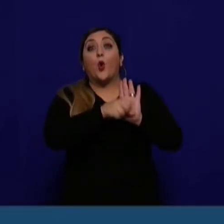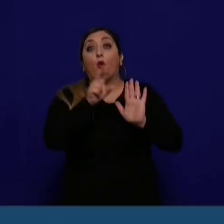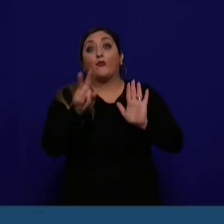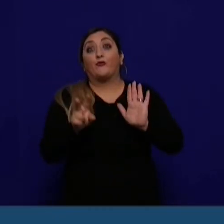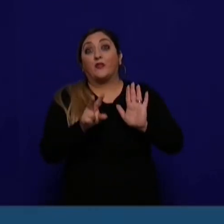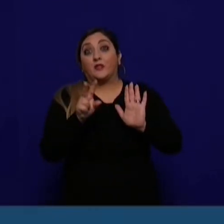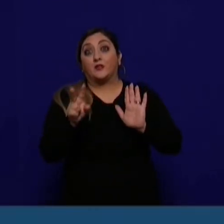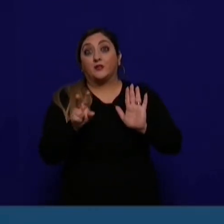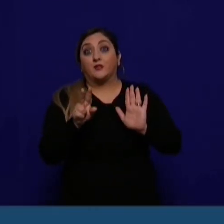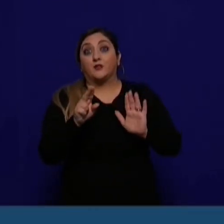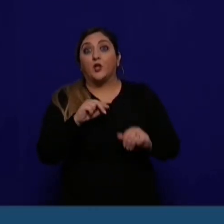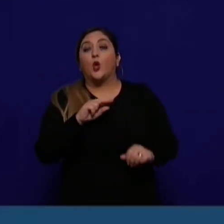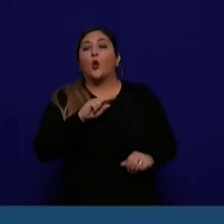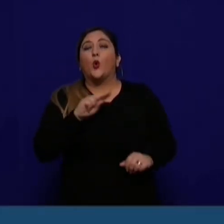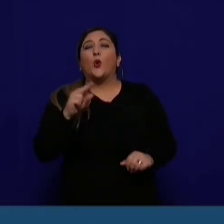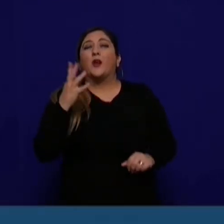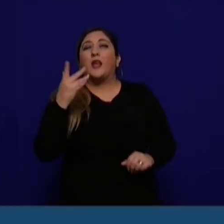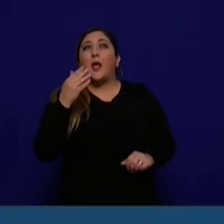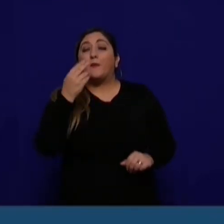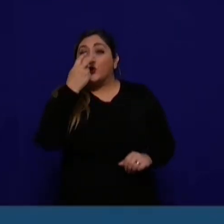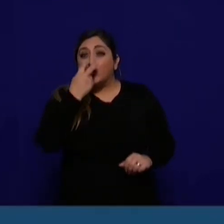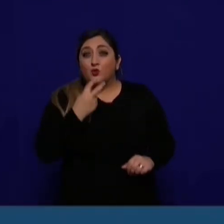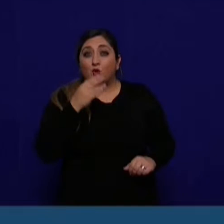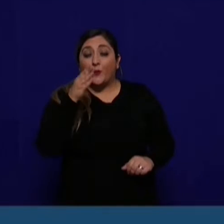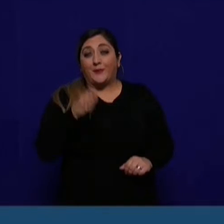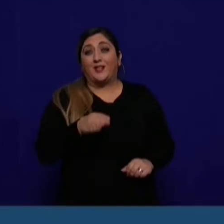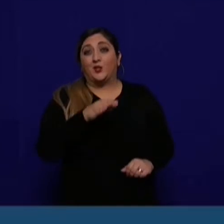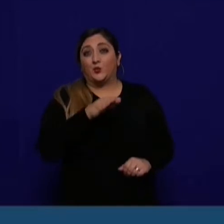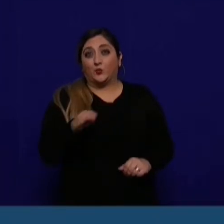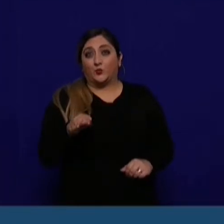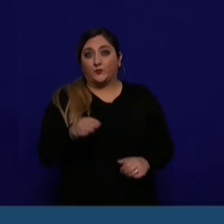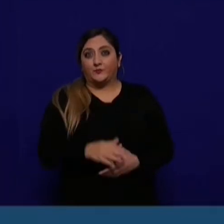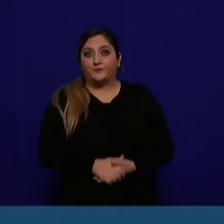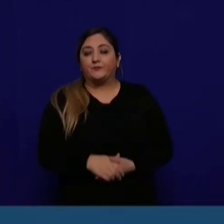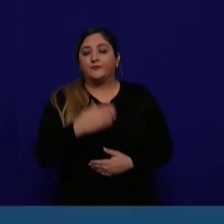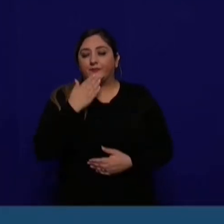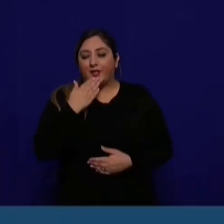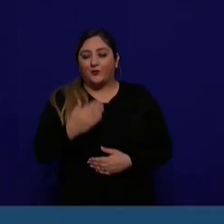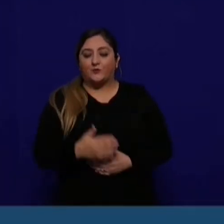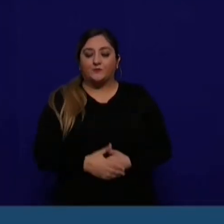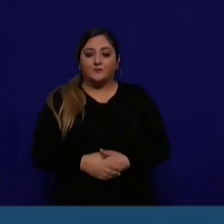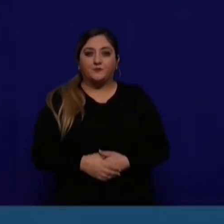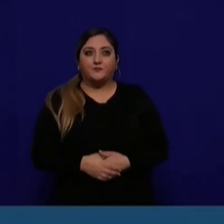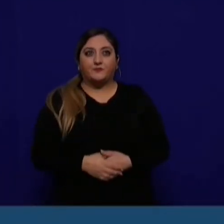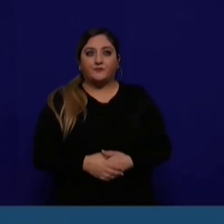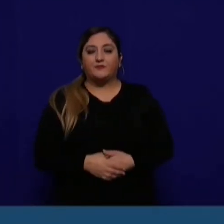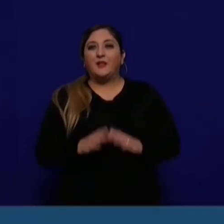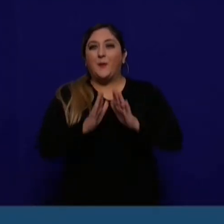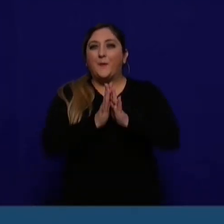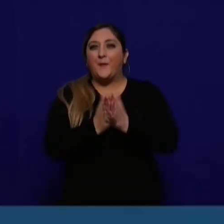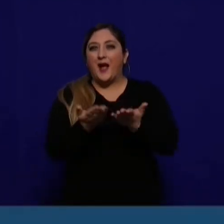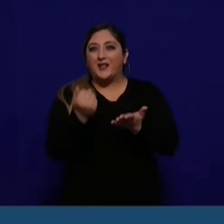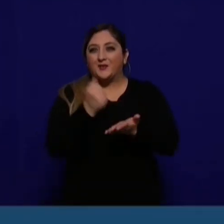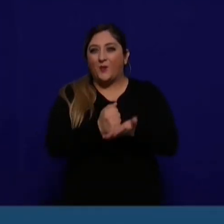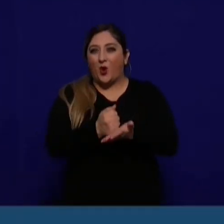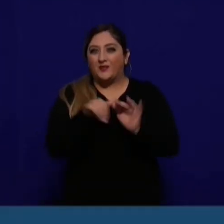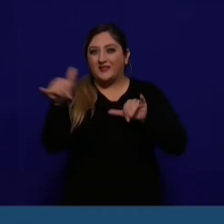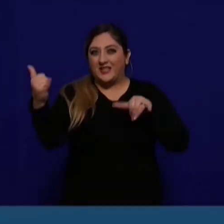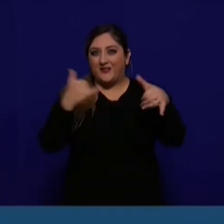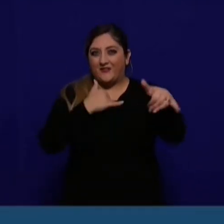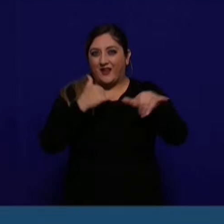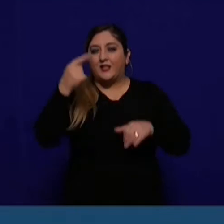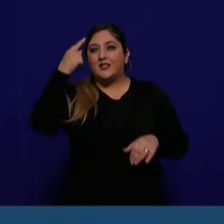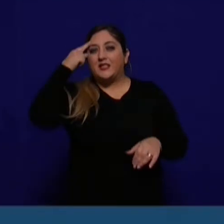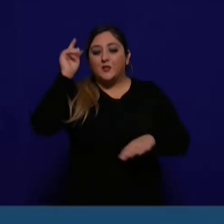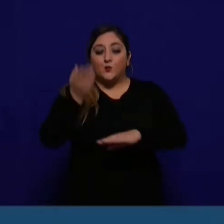Grazzi. Mela, fuq il-Green Pass semmejt punt importanti ħafna fejn aħna l-Unjoni Ewropea li